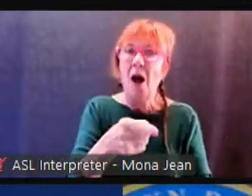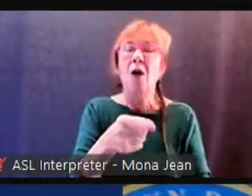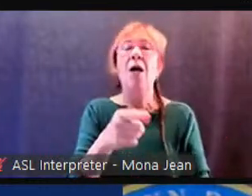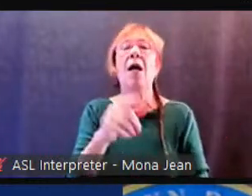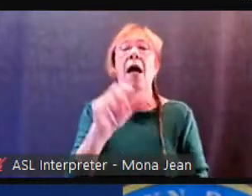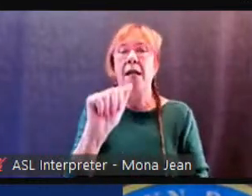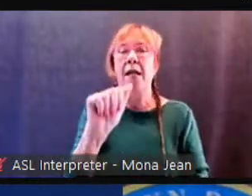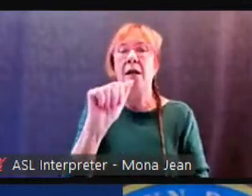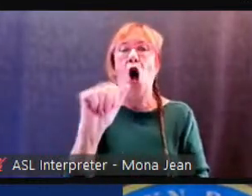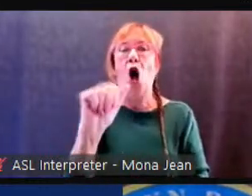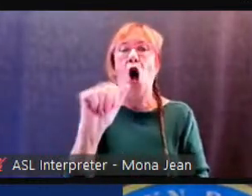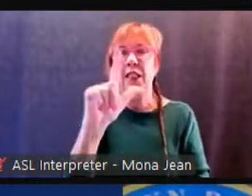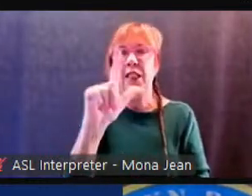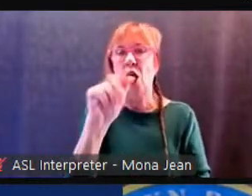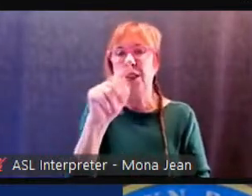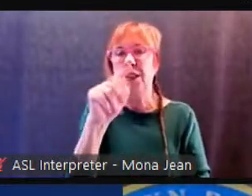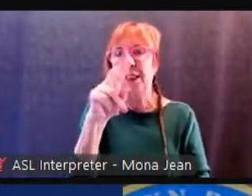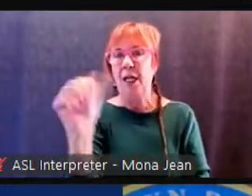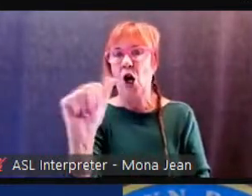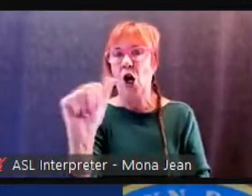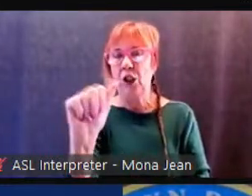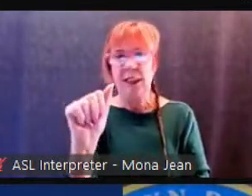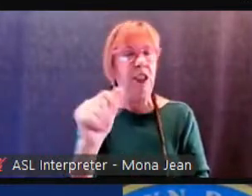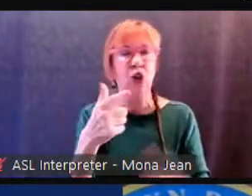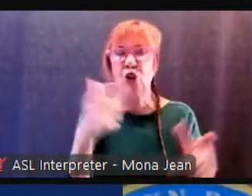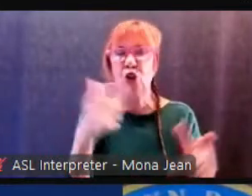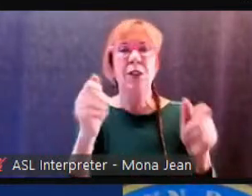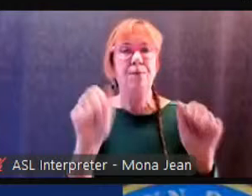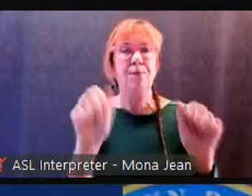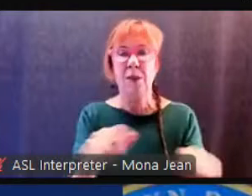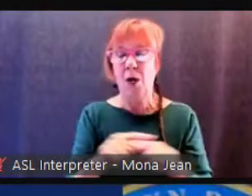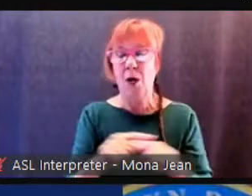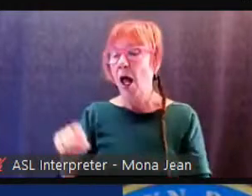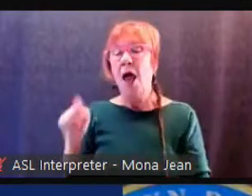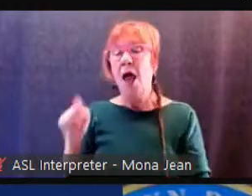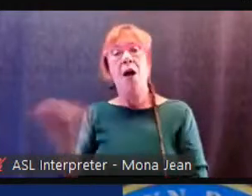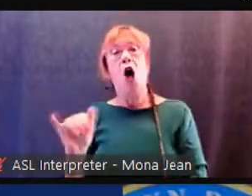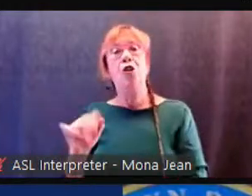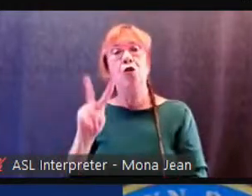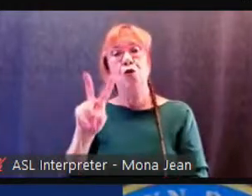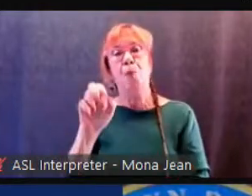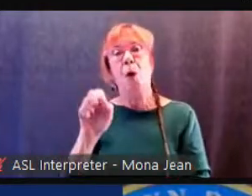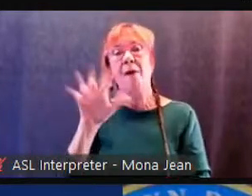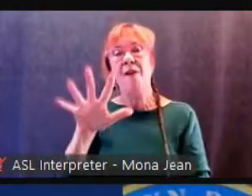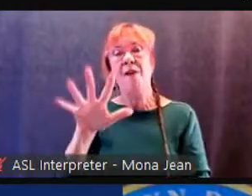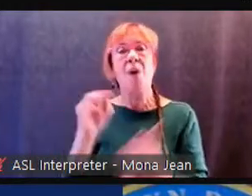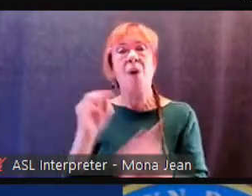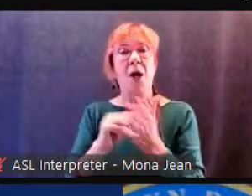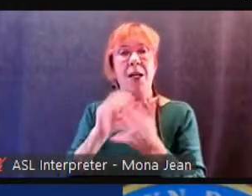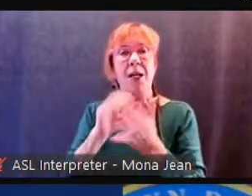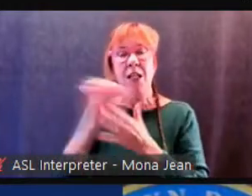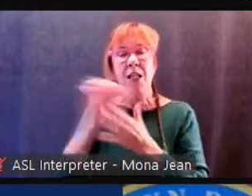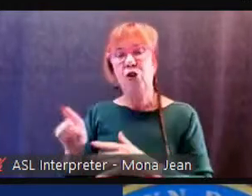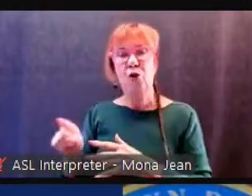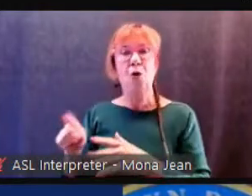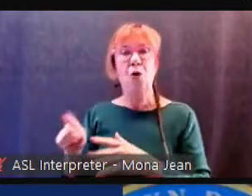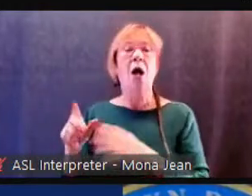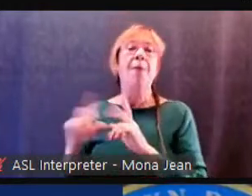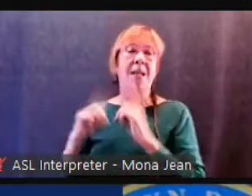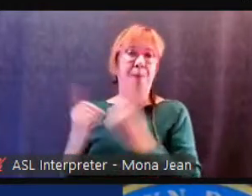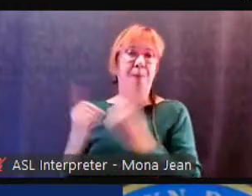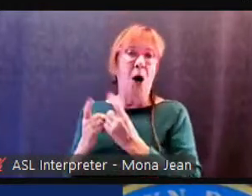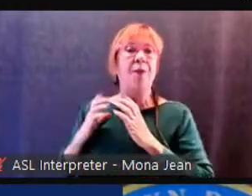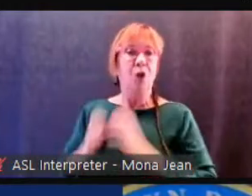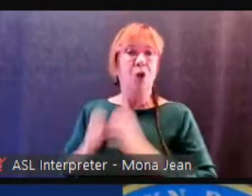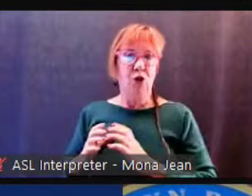possible. FireAid also directed $2.5 million to the Department of Consumer and Business Affairs for the Household Relief